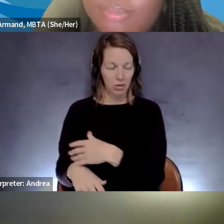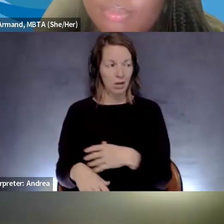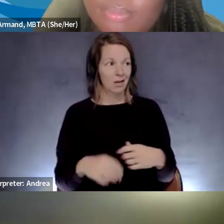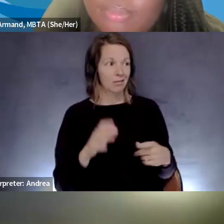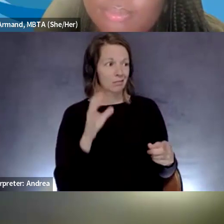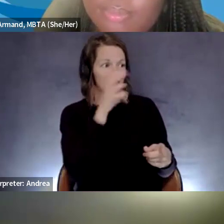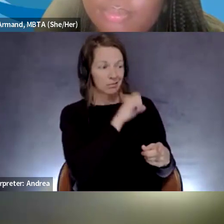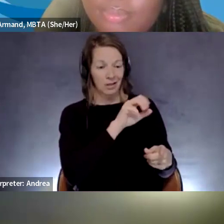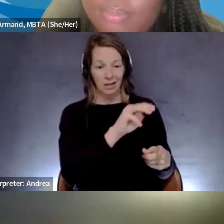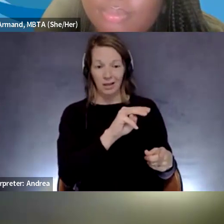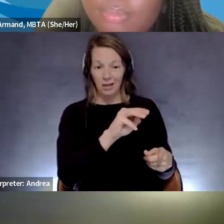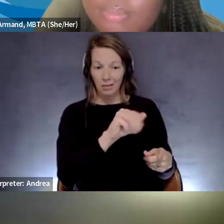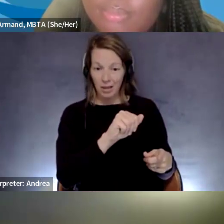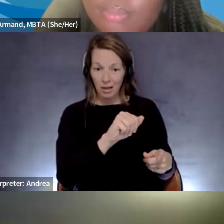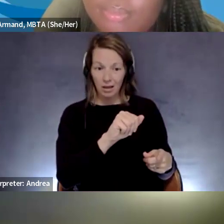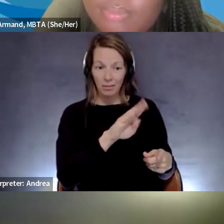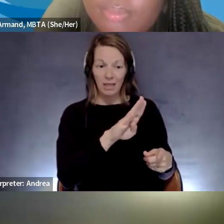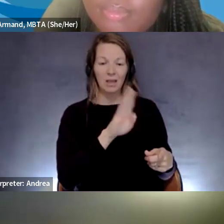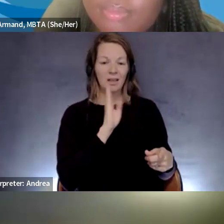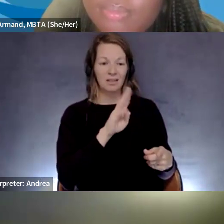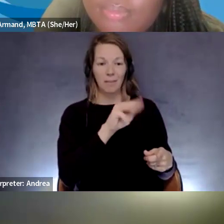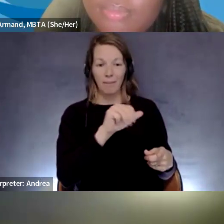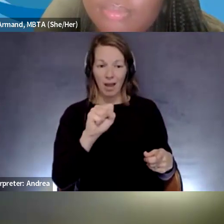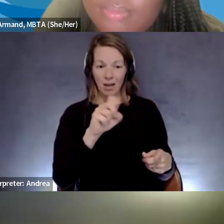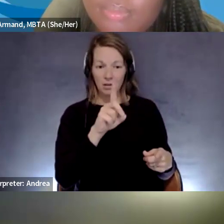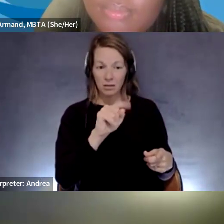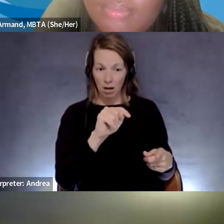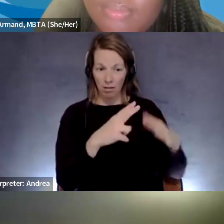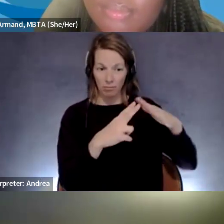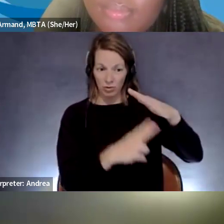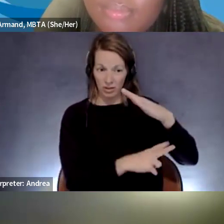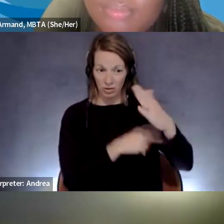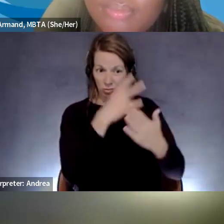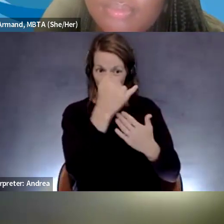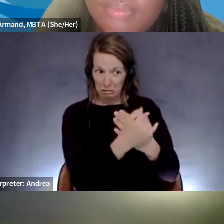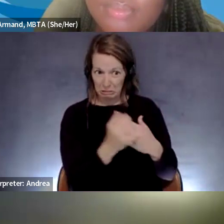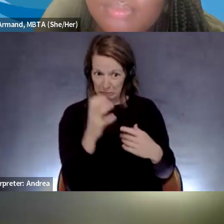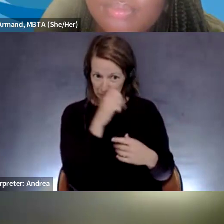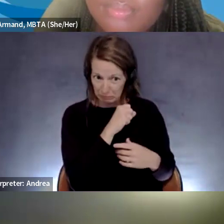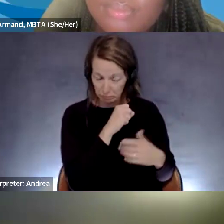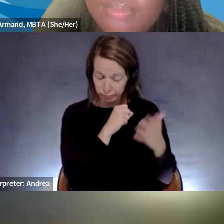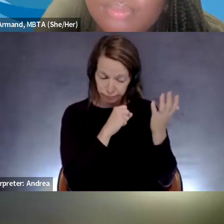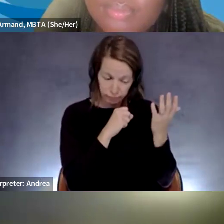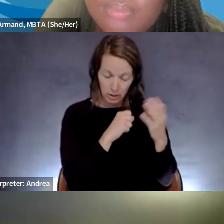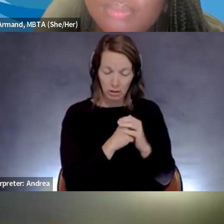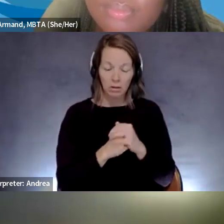the MAB, I'm guessing it's the MassDOT Bridge project. So